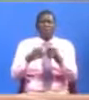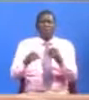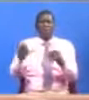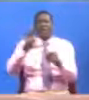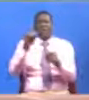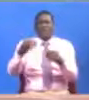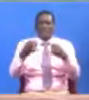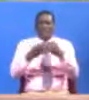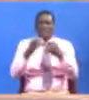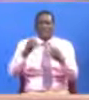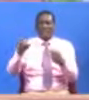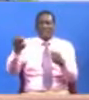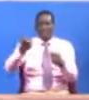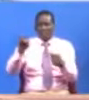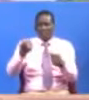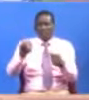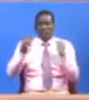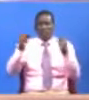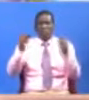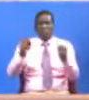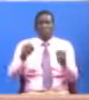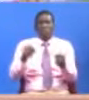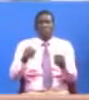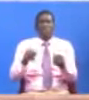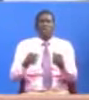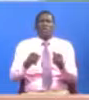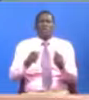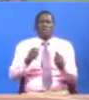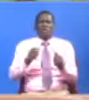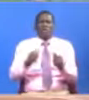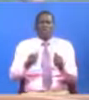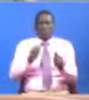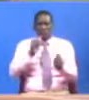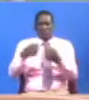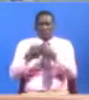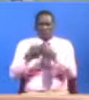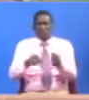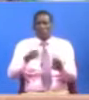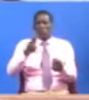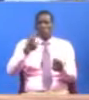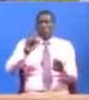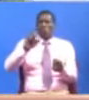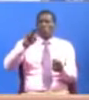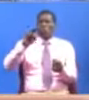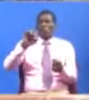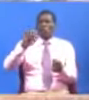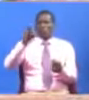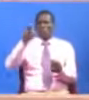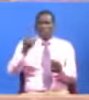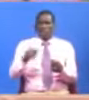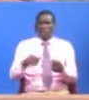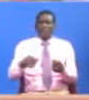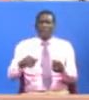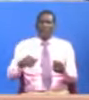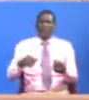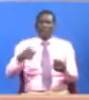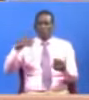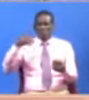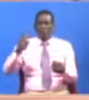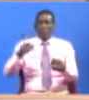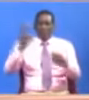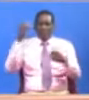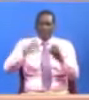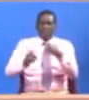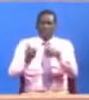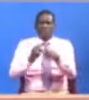800 meters champion Aaron Chemeningwa gave him a run for his money. Wanyonyi shrugged off his compatriot in the home stretch to win the